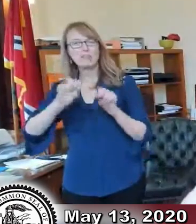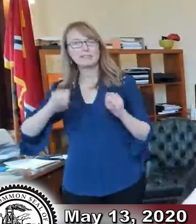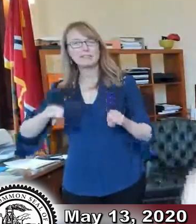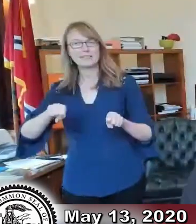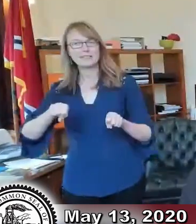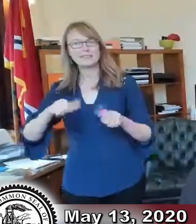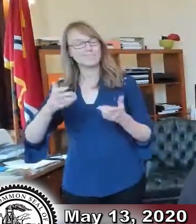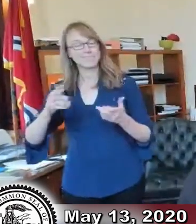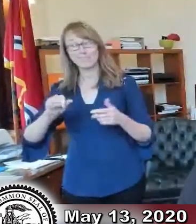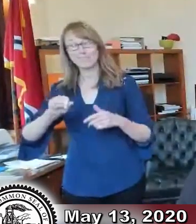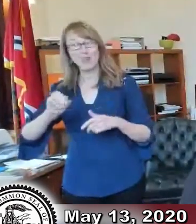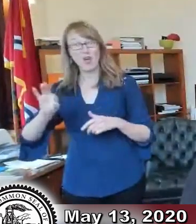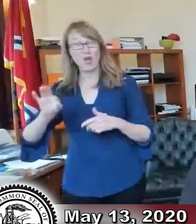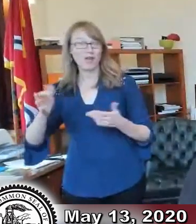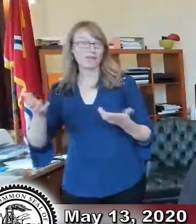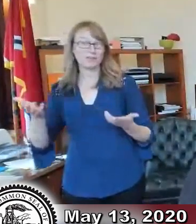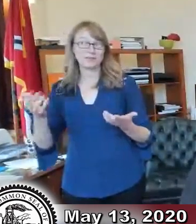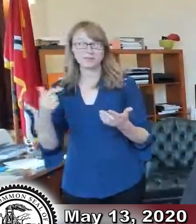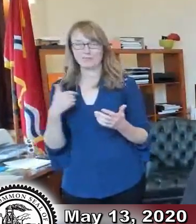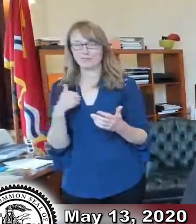about some of the numbers here.